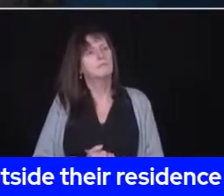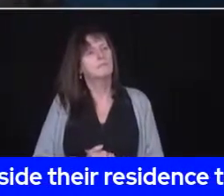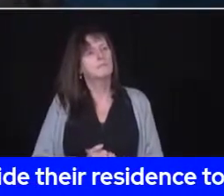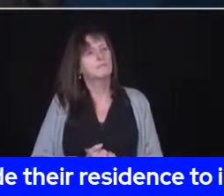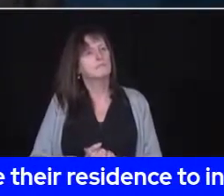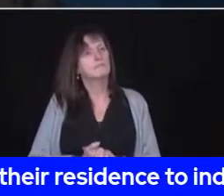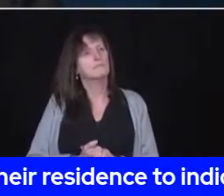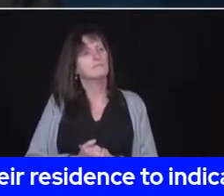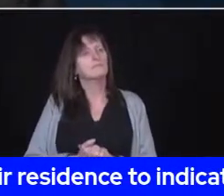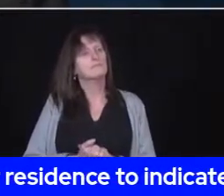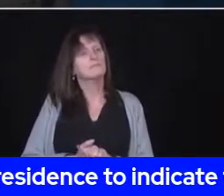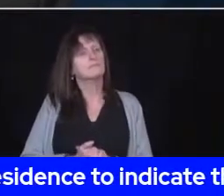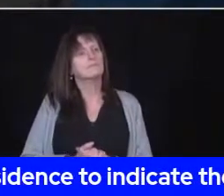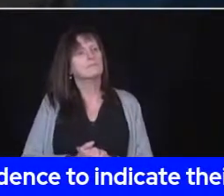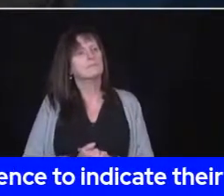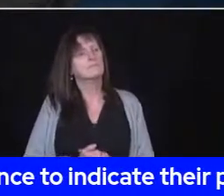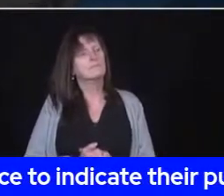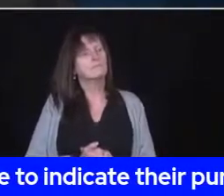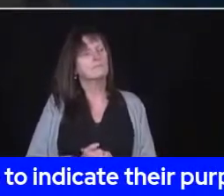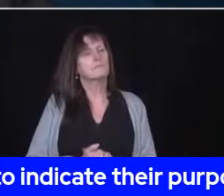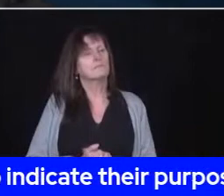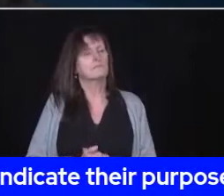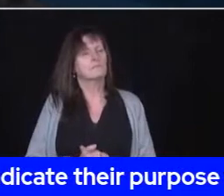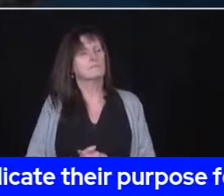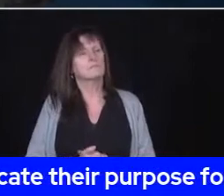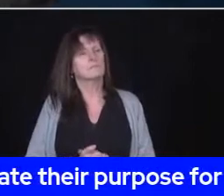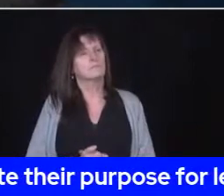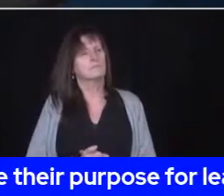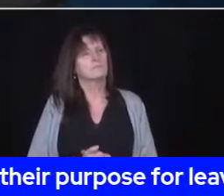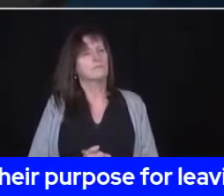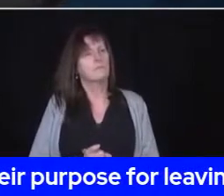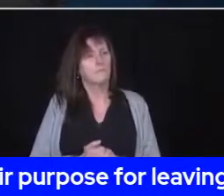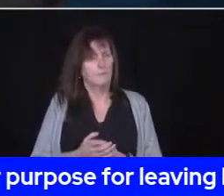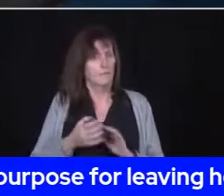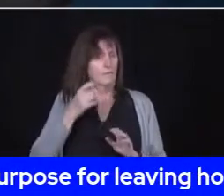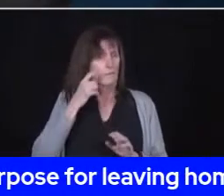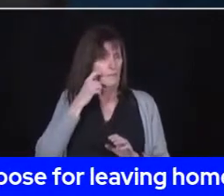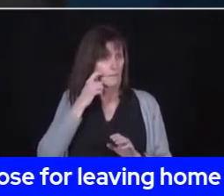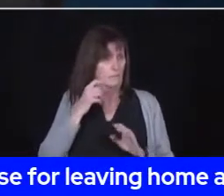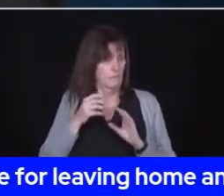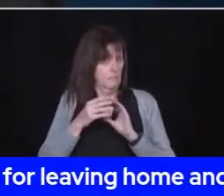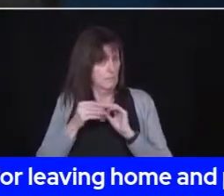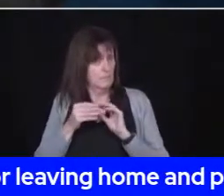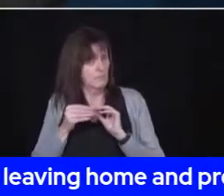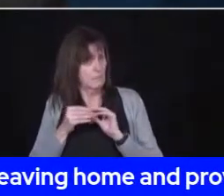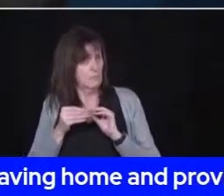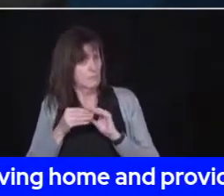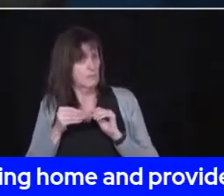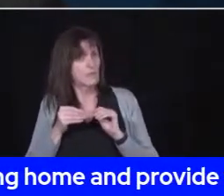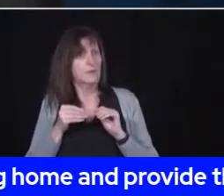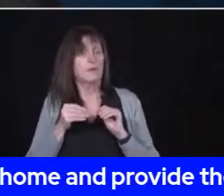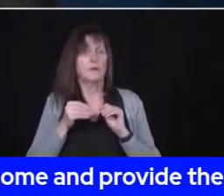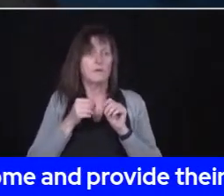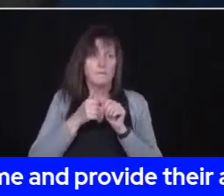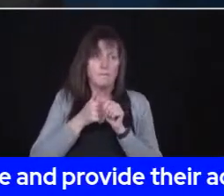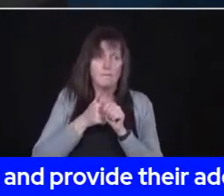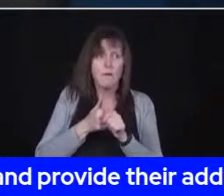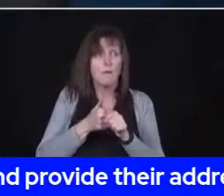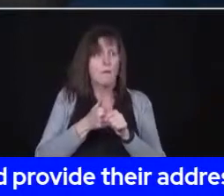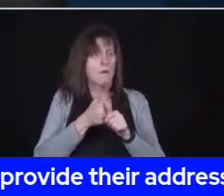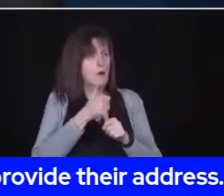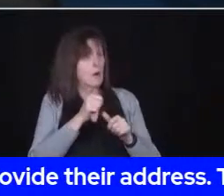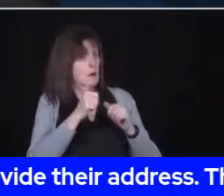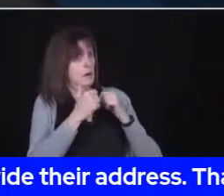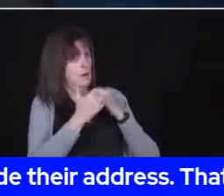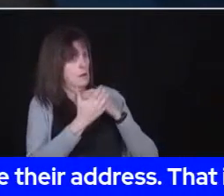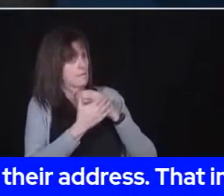So, Rob, as I just said before, we have been following in stride with that. As the Premier noted, we've had restrictions in Ontario in place